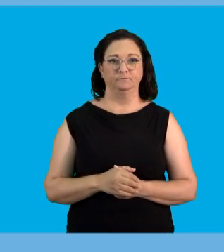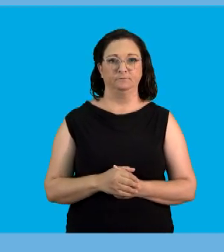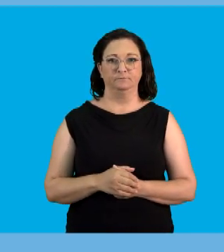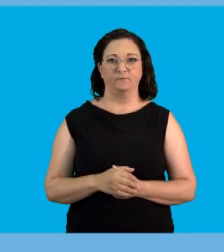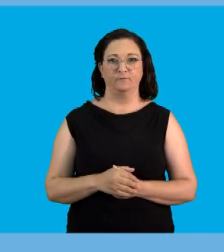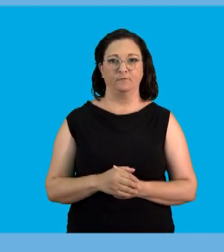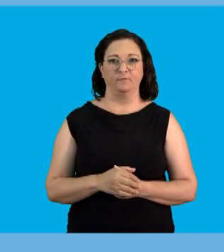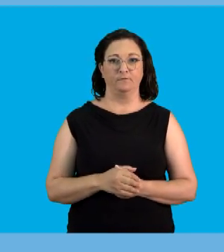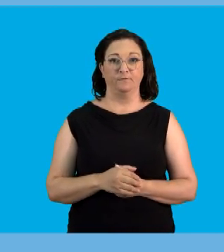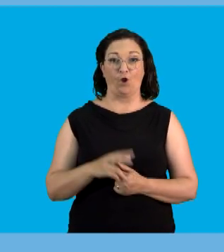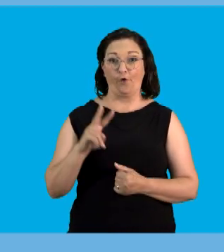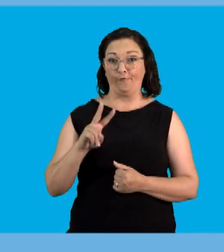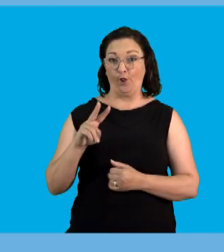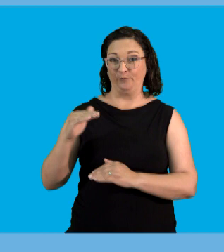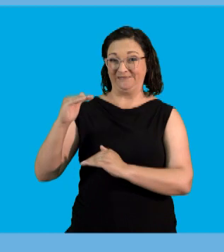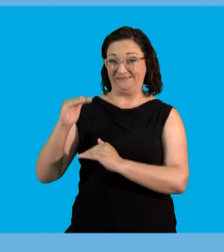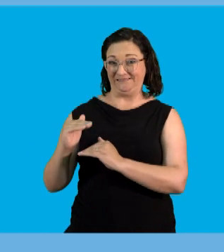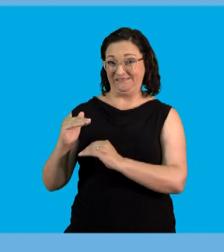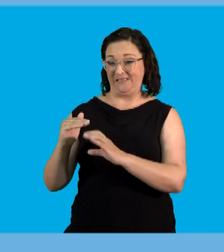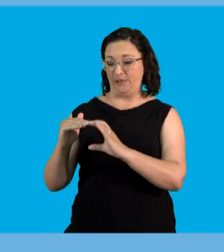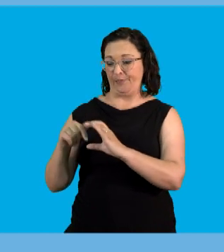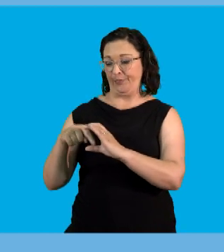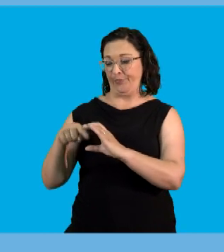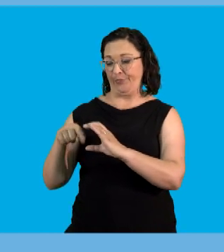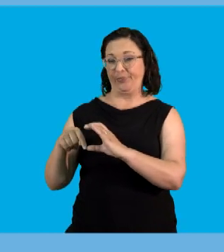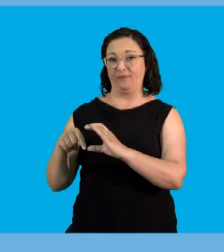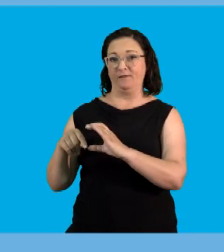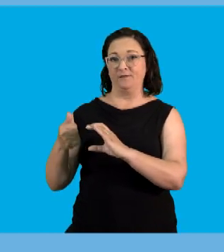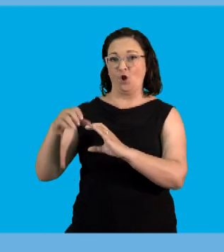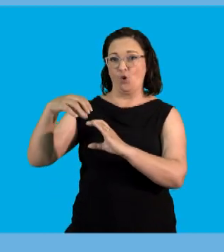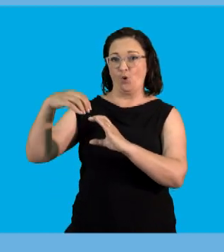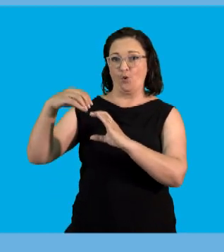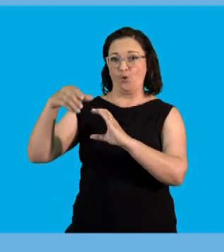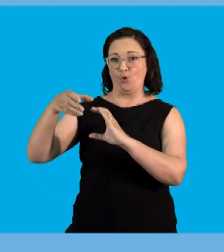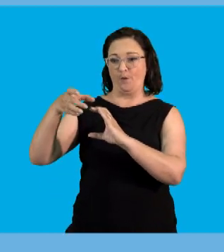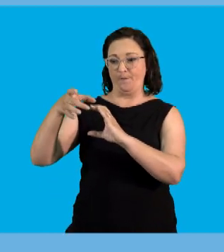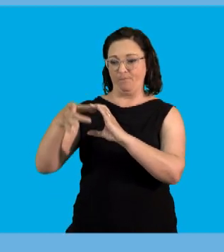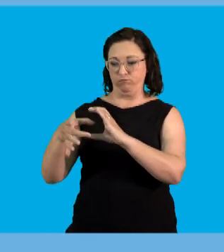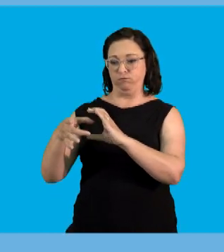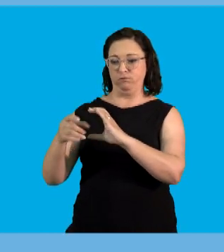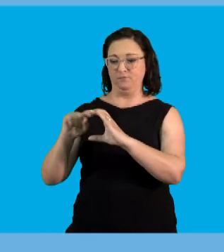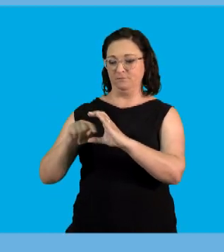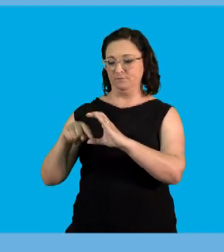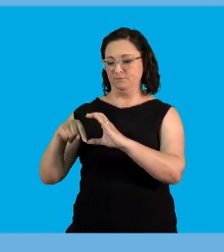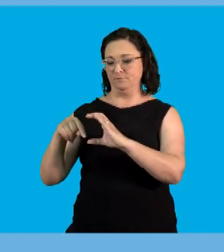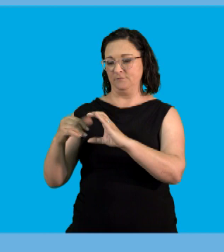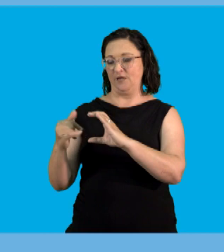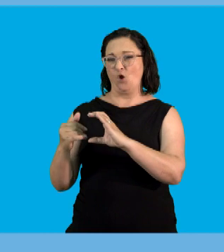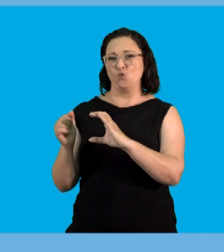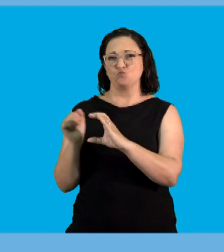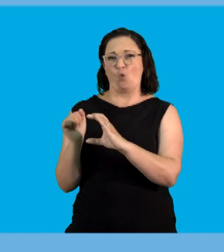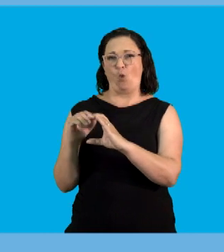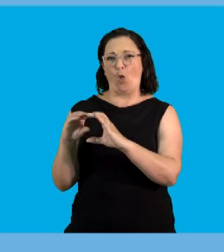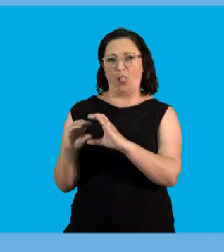There's less volume, as we can see. The lid has been brought even closer down, so therefore the space